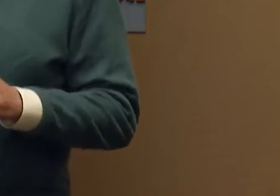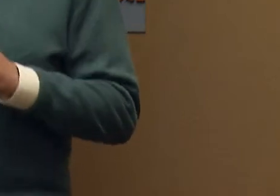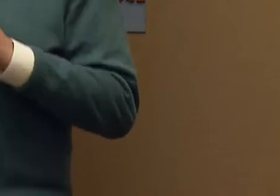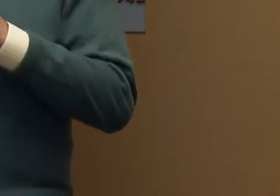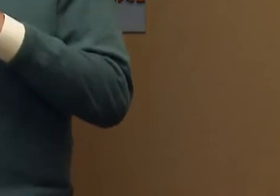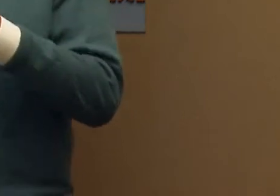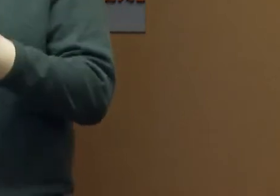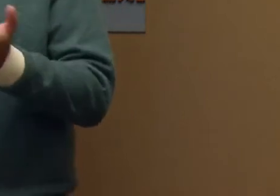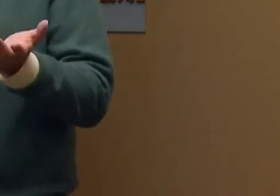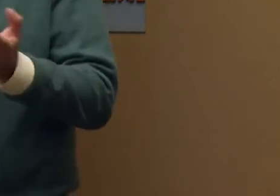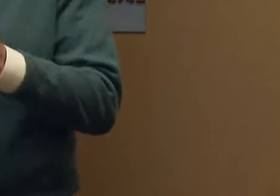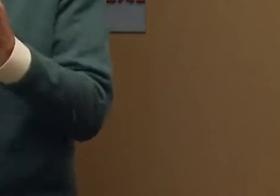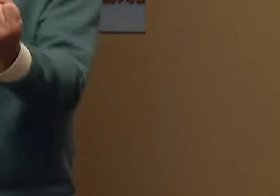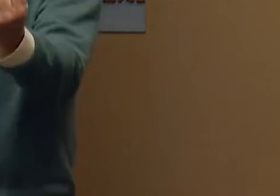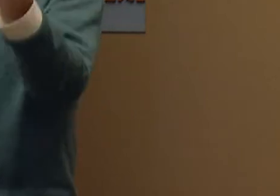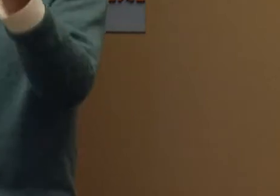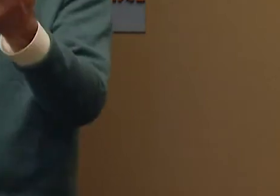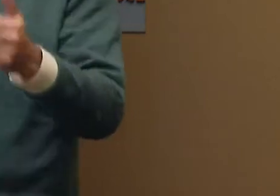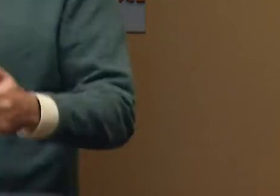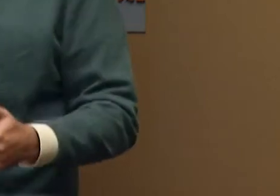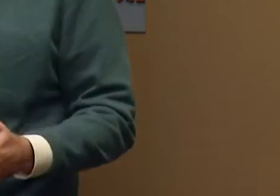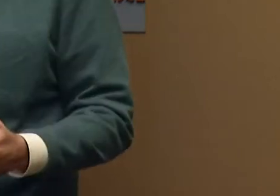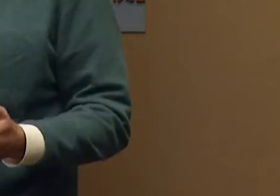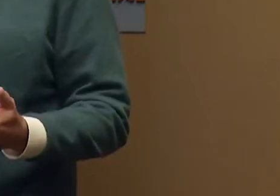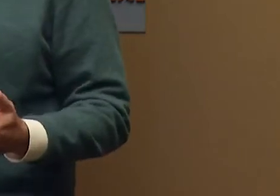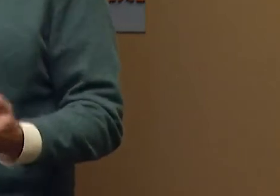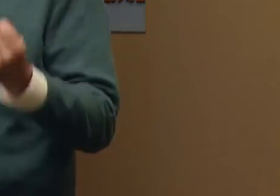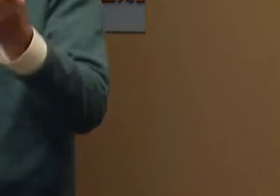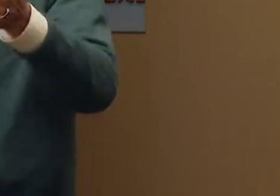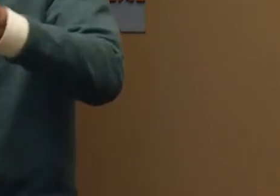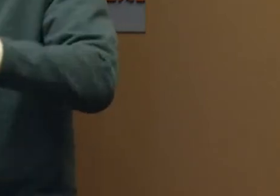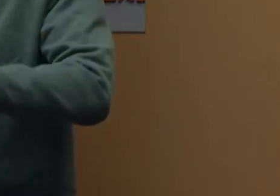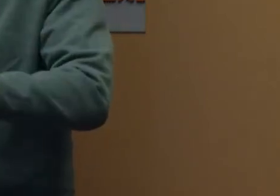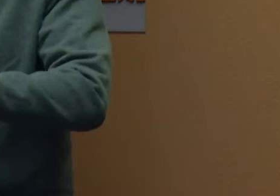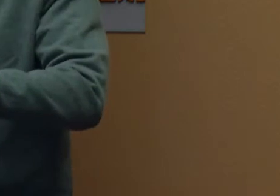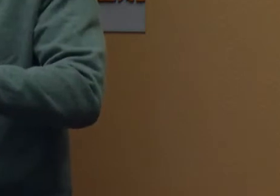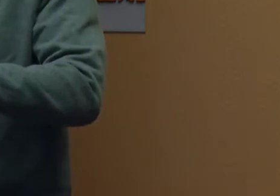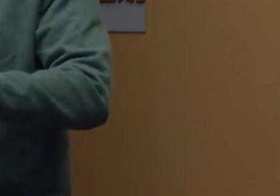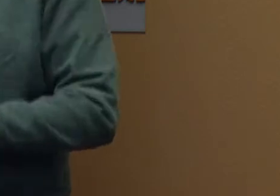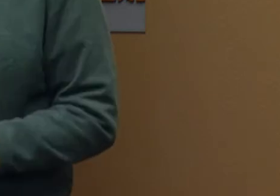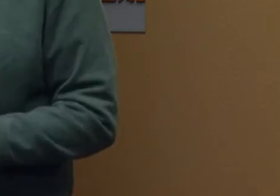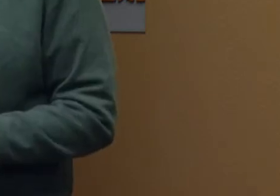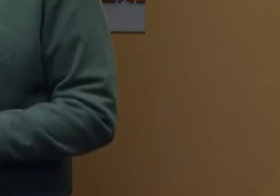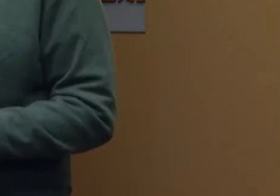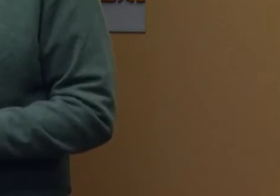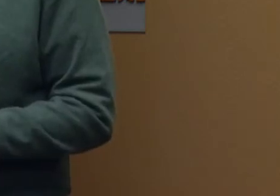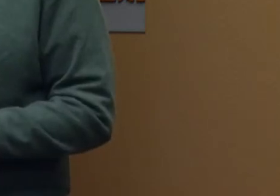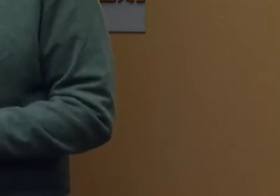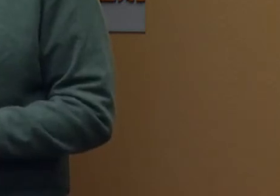English. And if people hear that use sign language,